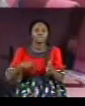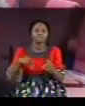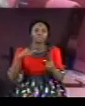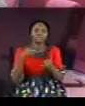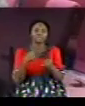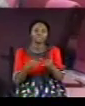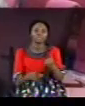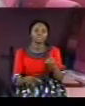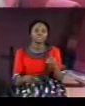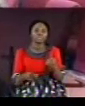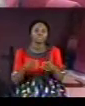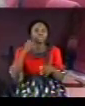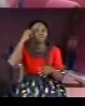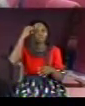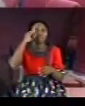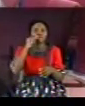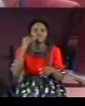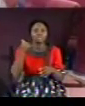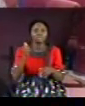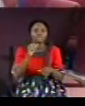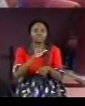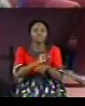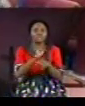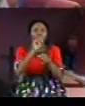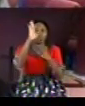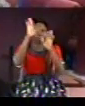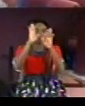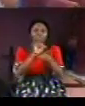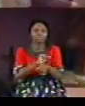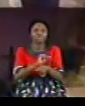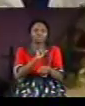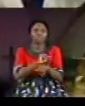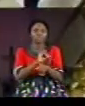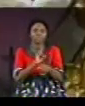Share your testimony. Come out, come out, come out, please.